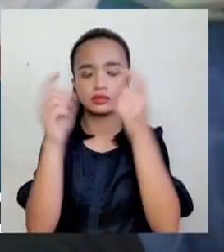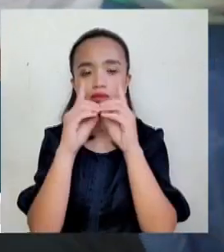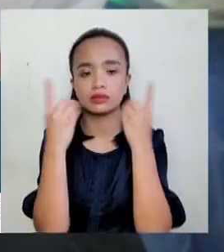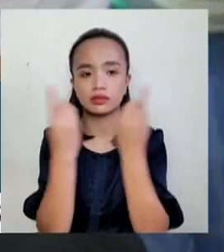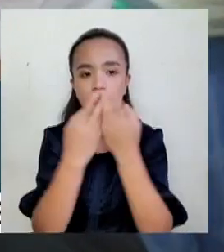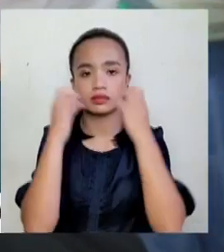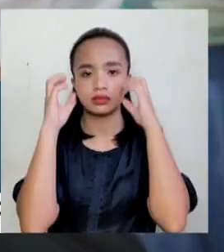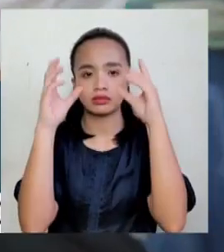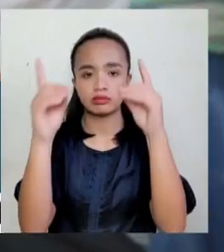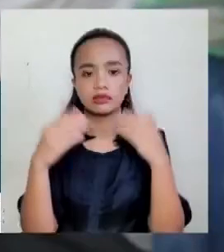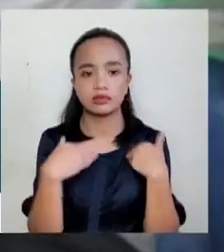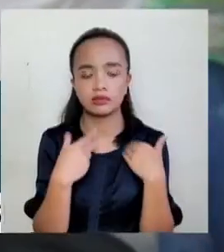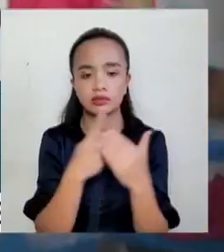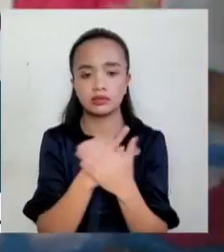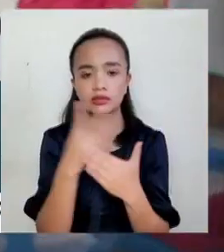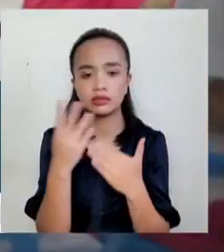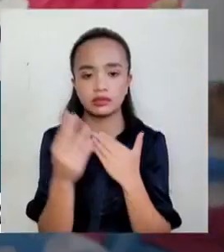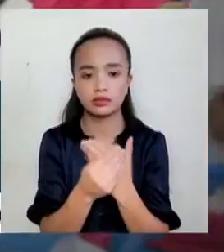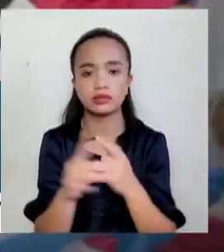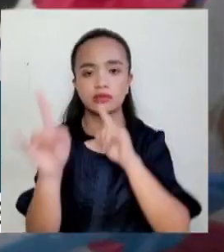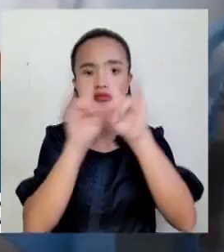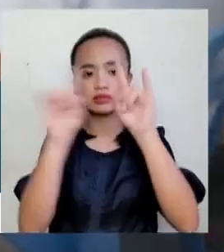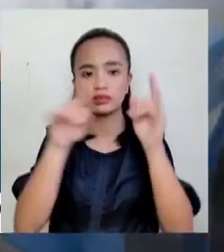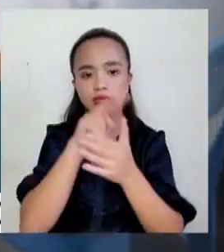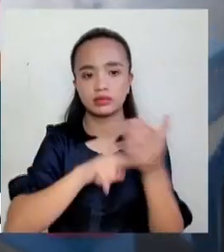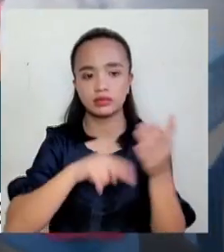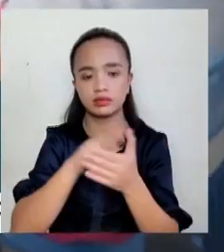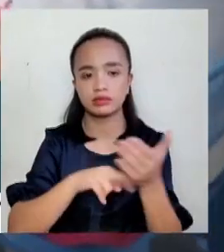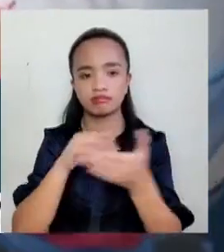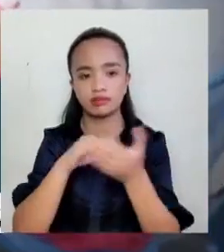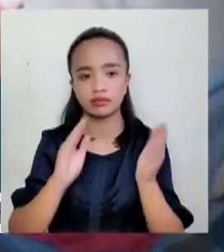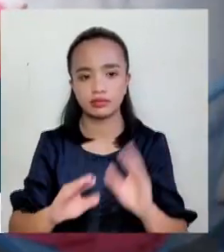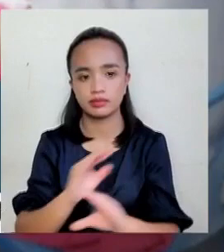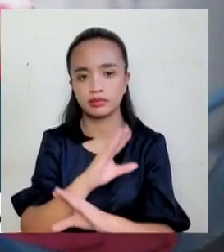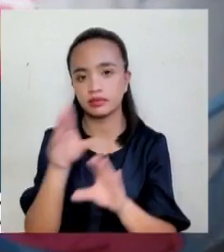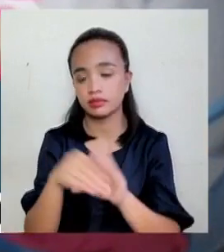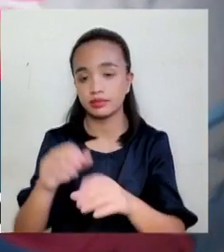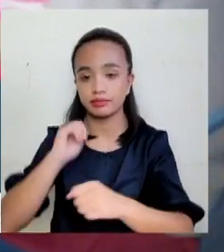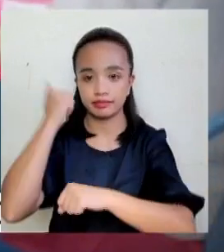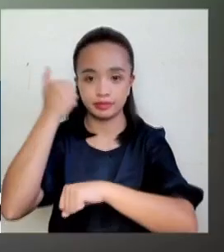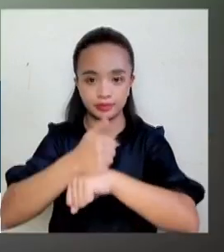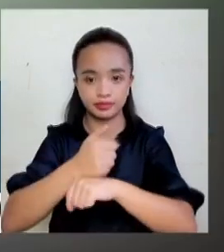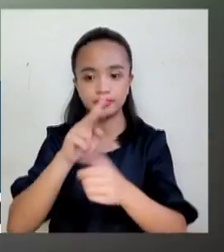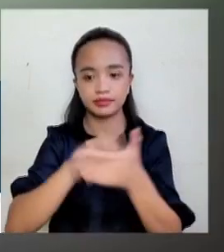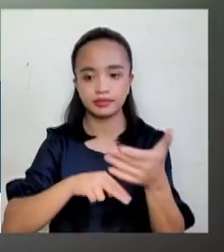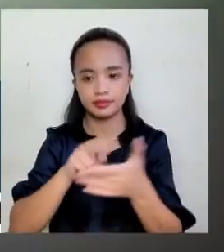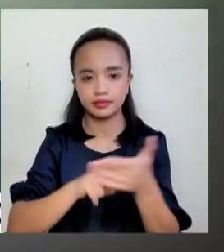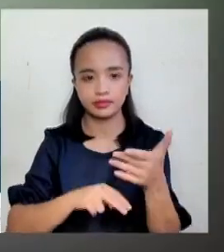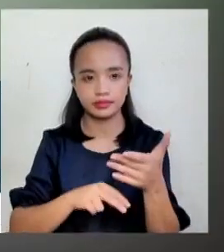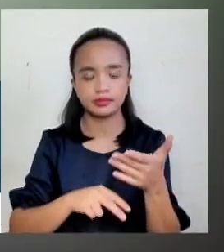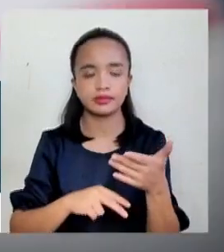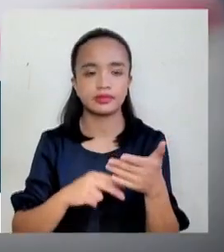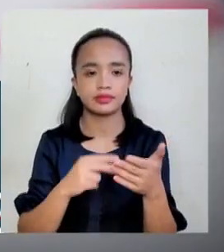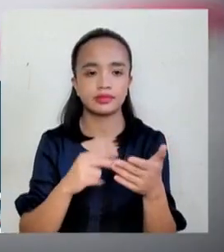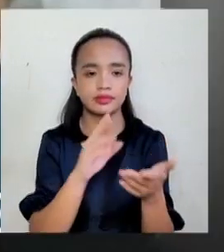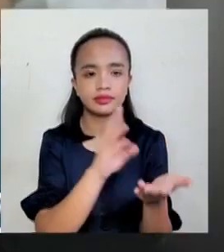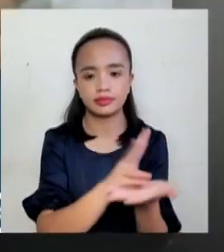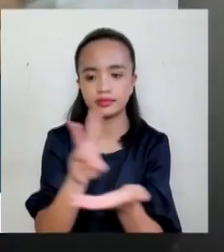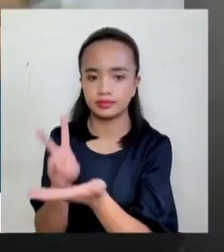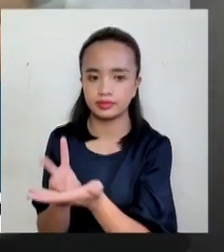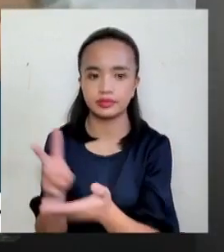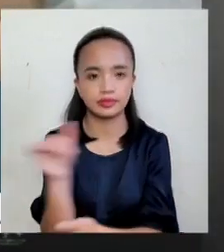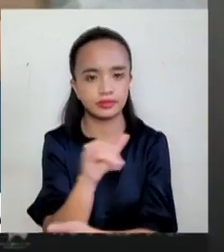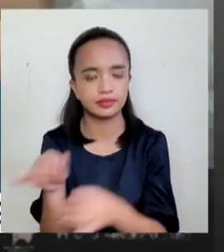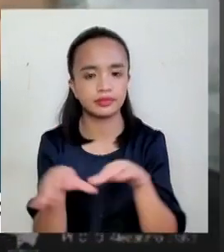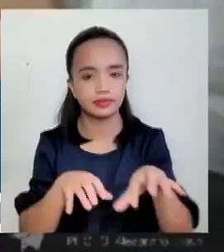initiated programs to promote reading among students, including the establishment of reading pantries in schools, as well as activities